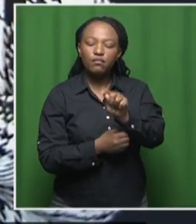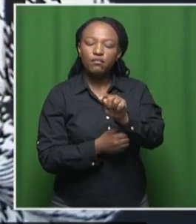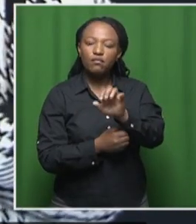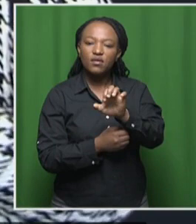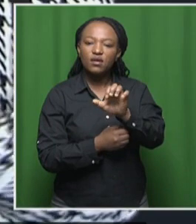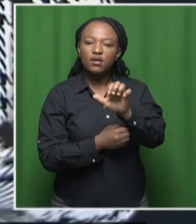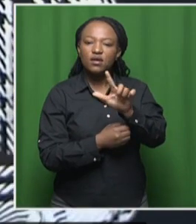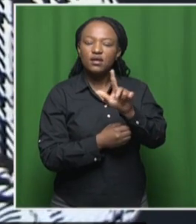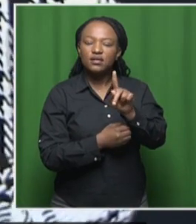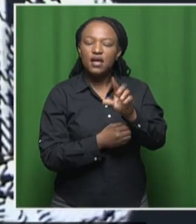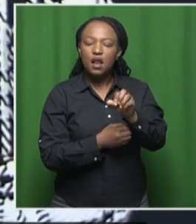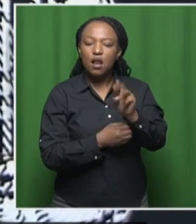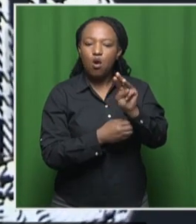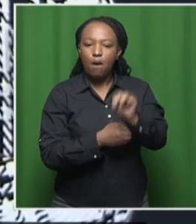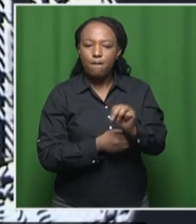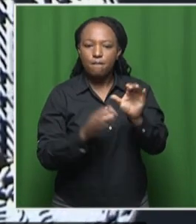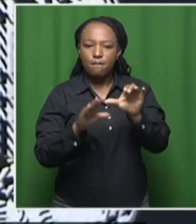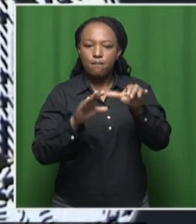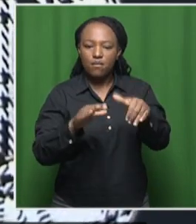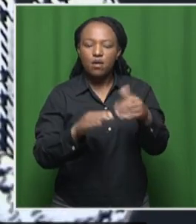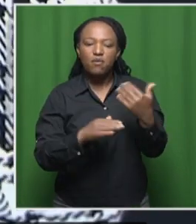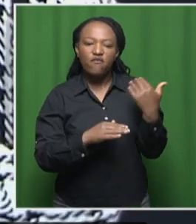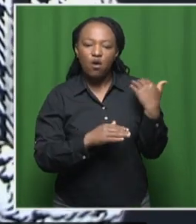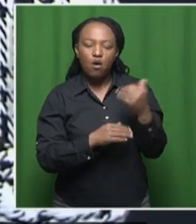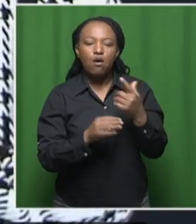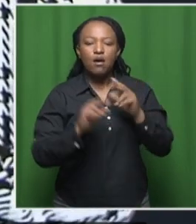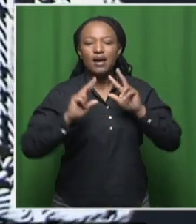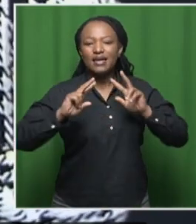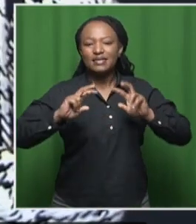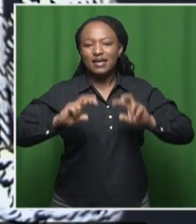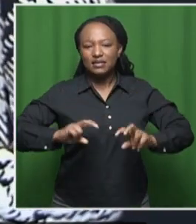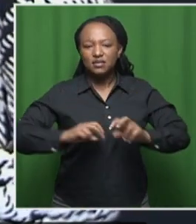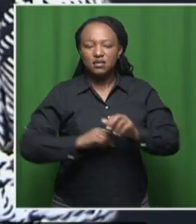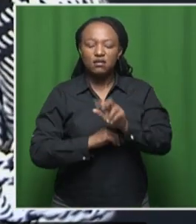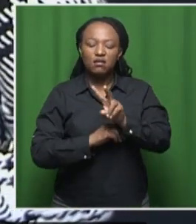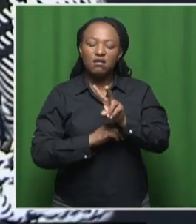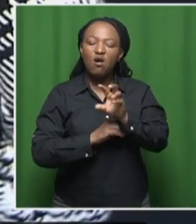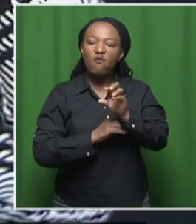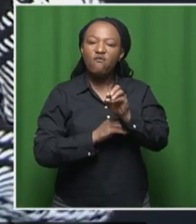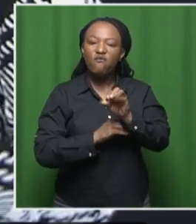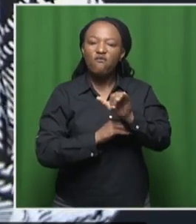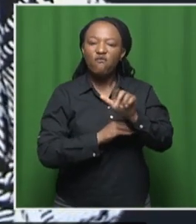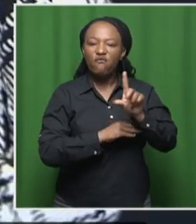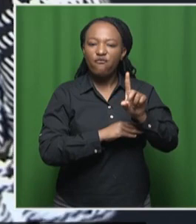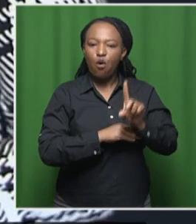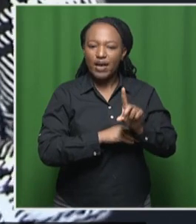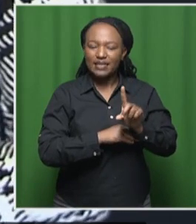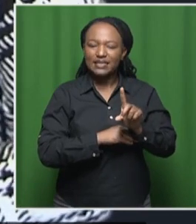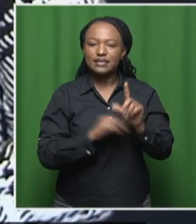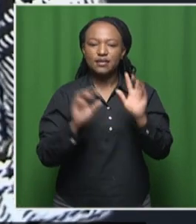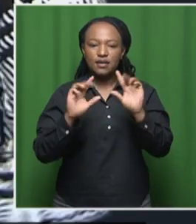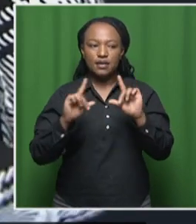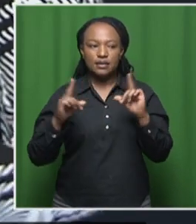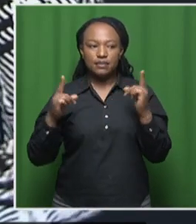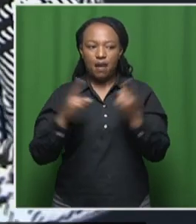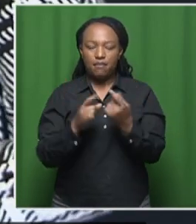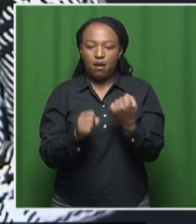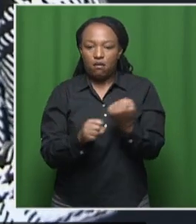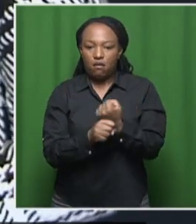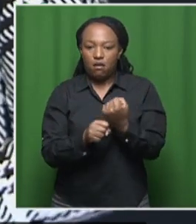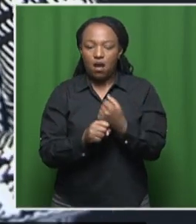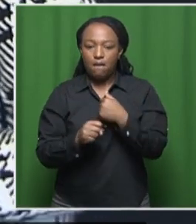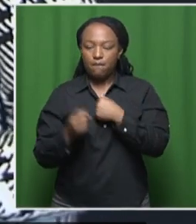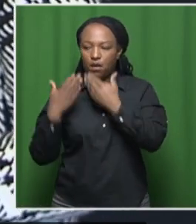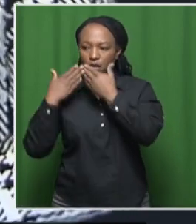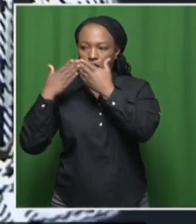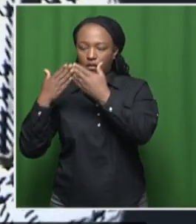my research topic was on VoIP technologies. I got to work in the VoIP department, so to see the real world application of what I